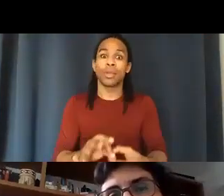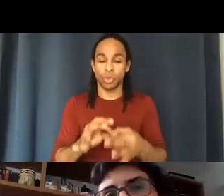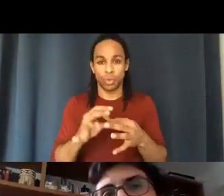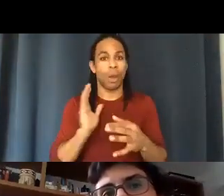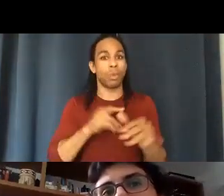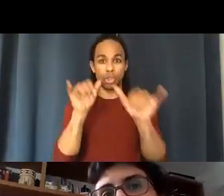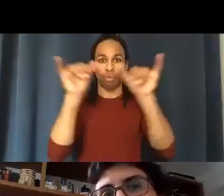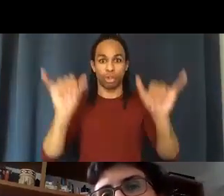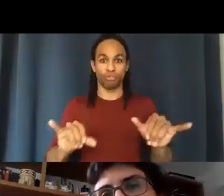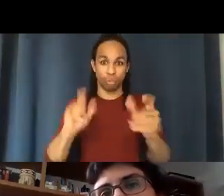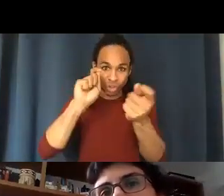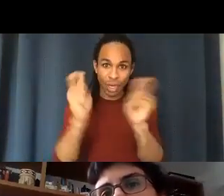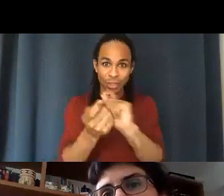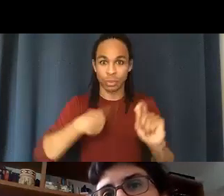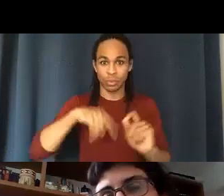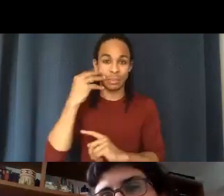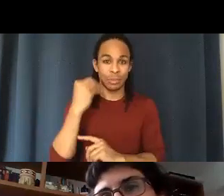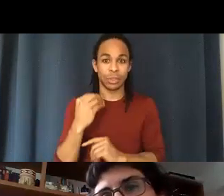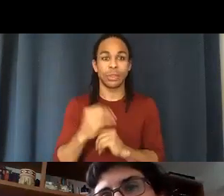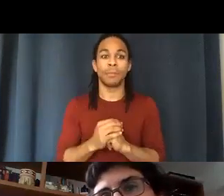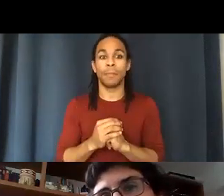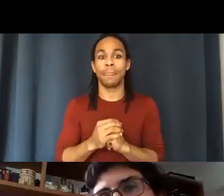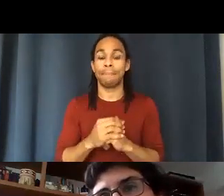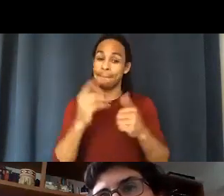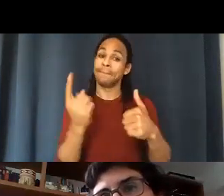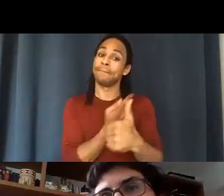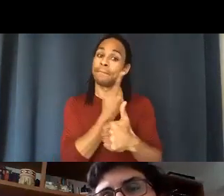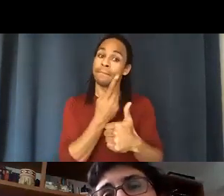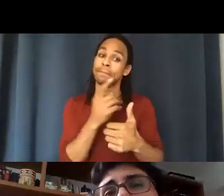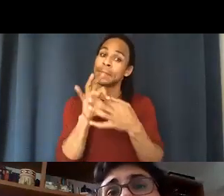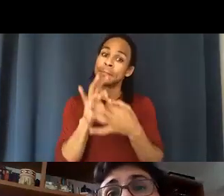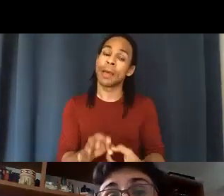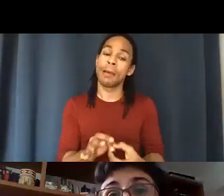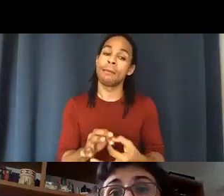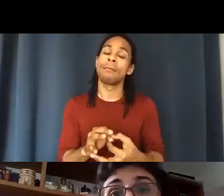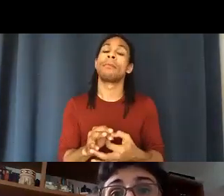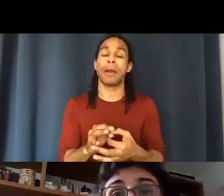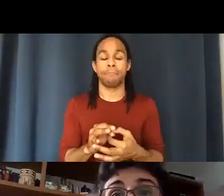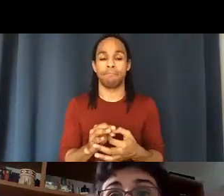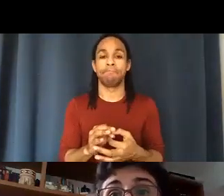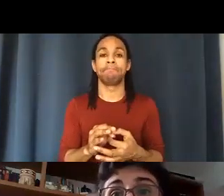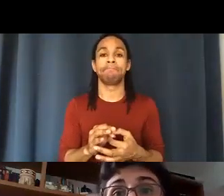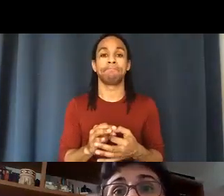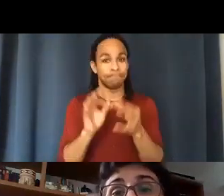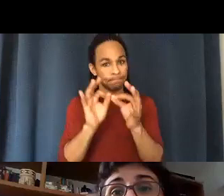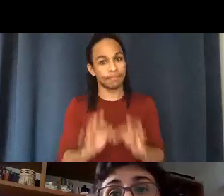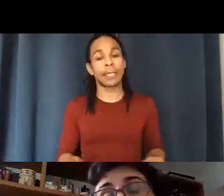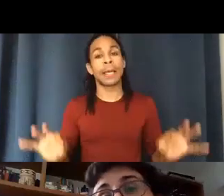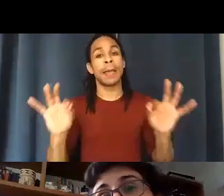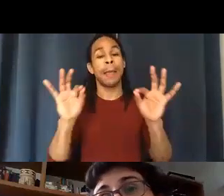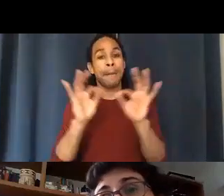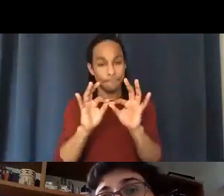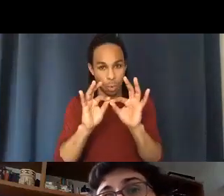discussing. The first one is related to a very important attack that we are